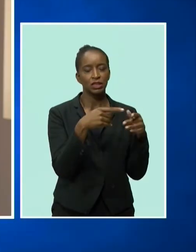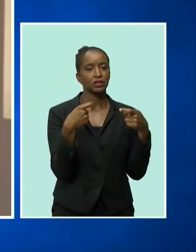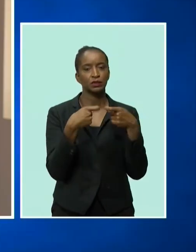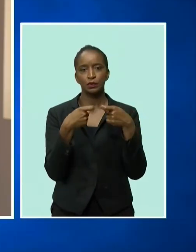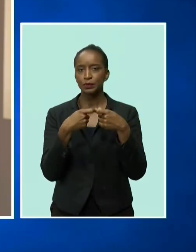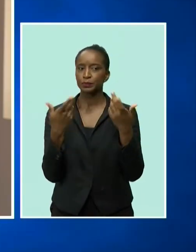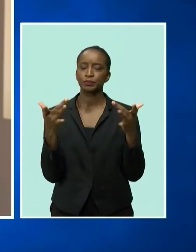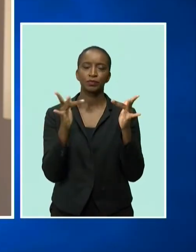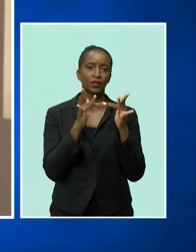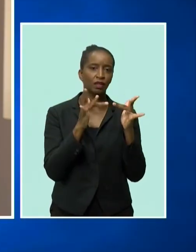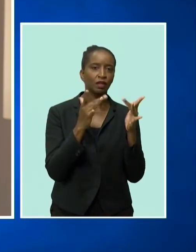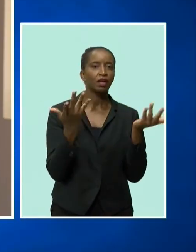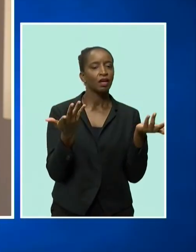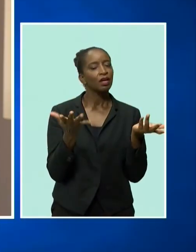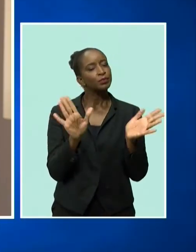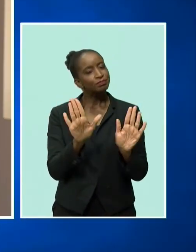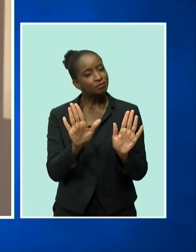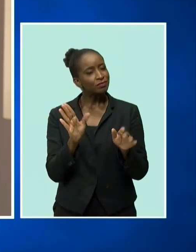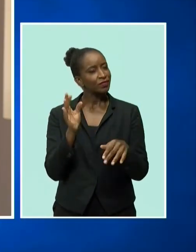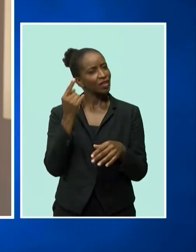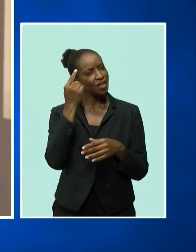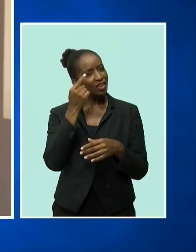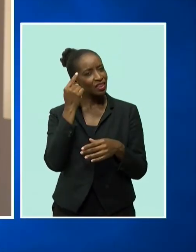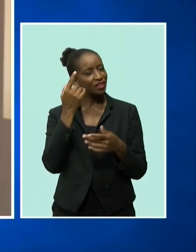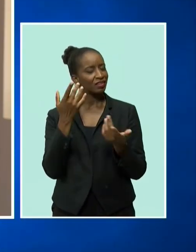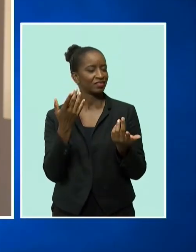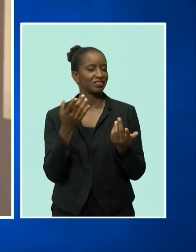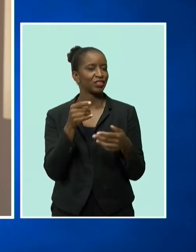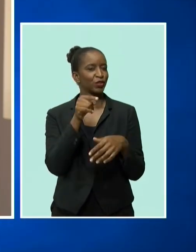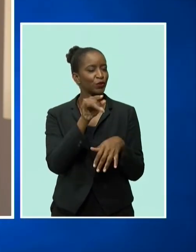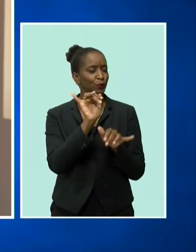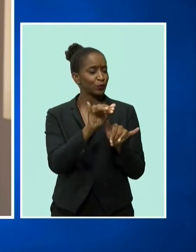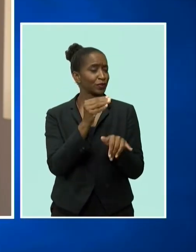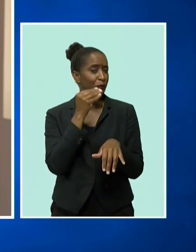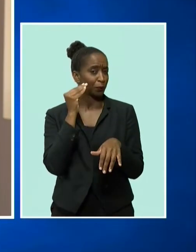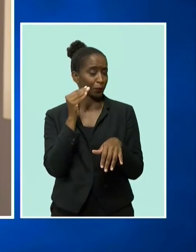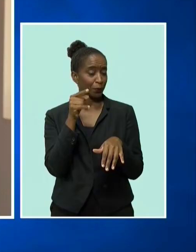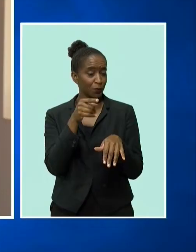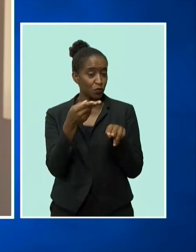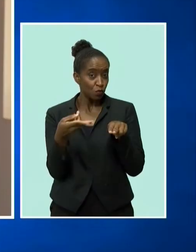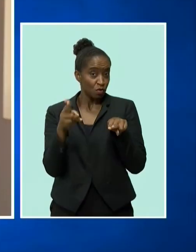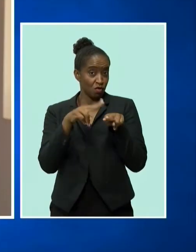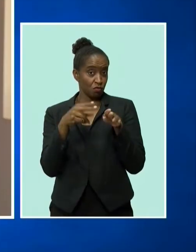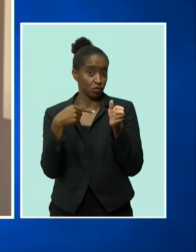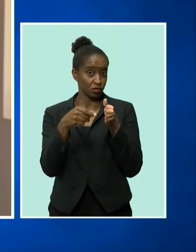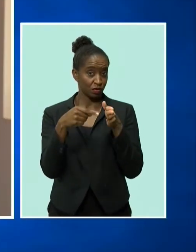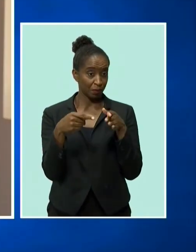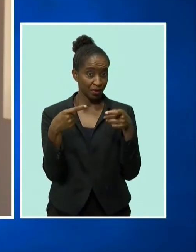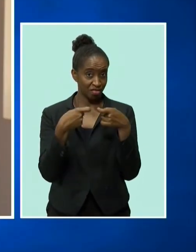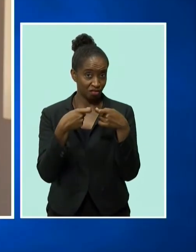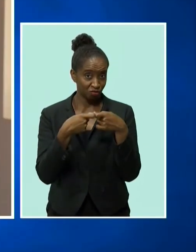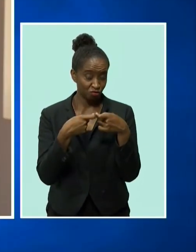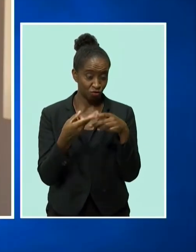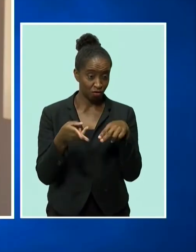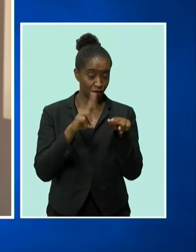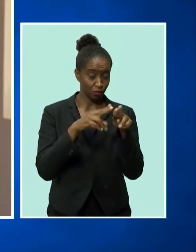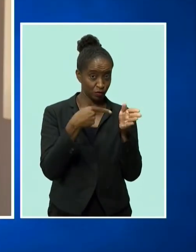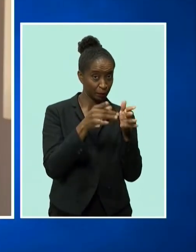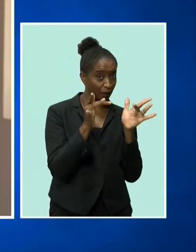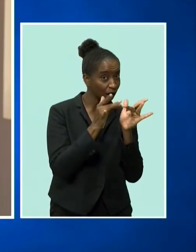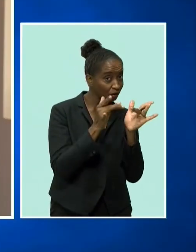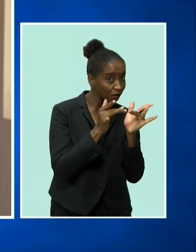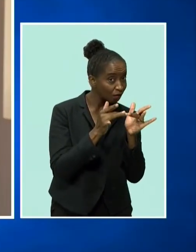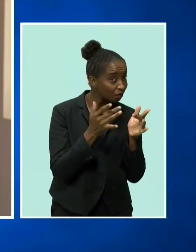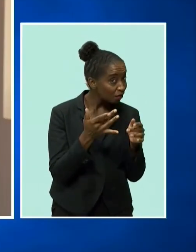I ask people to consider, is it an increased expense to you? That's one. Two, are you saving on